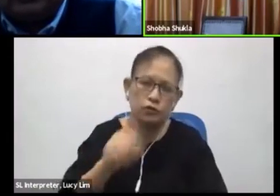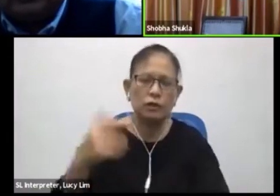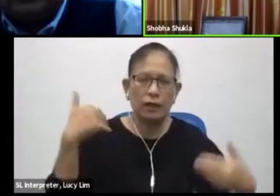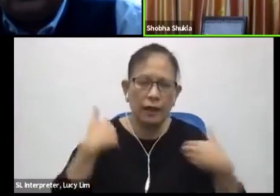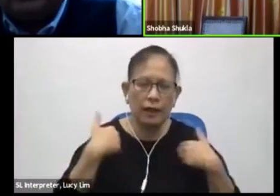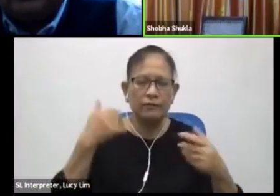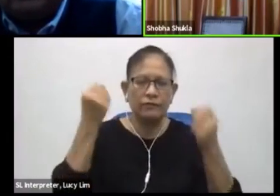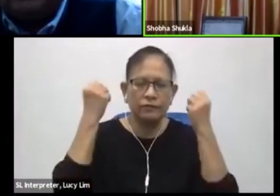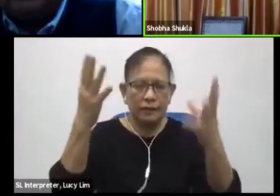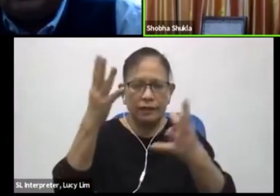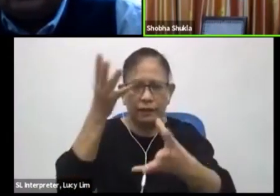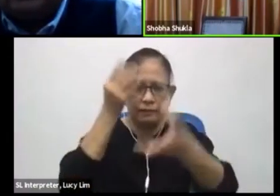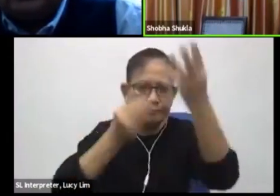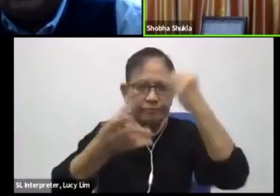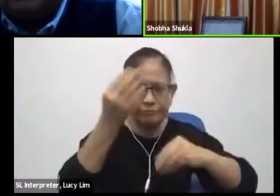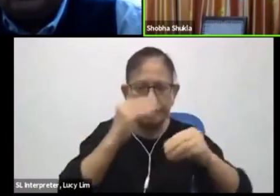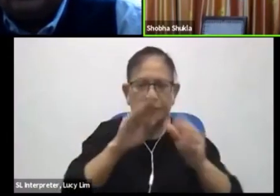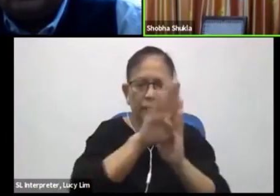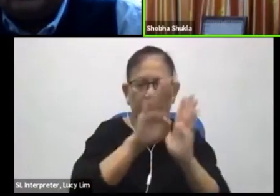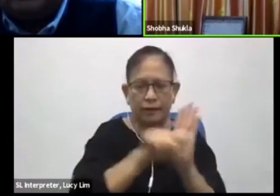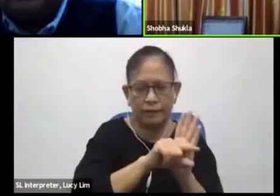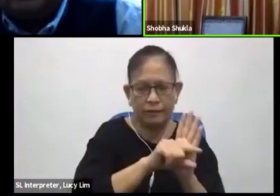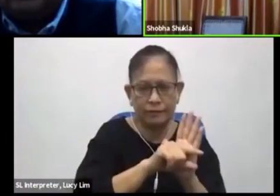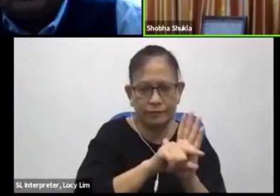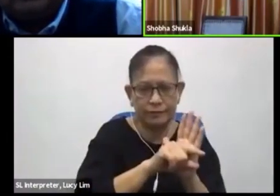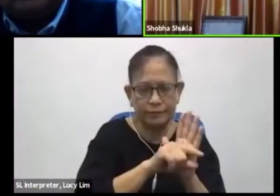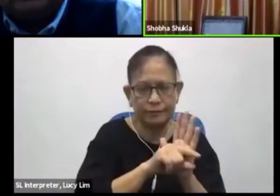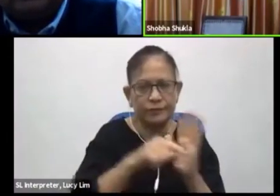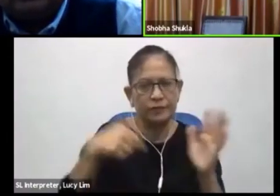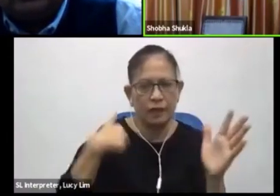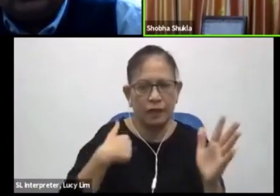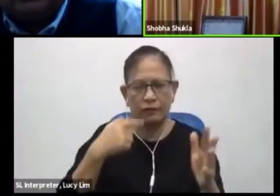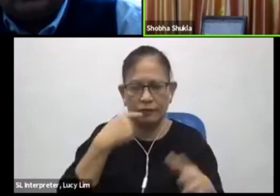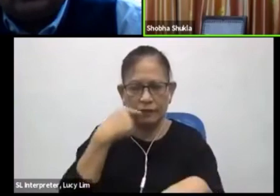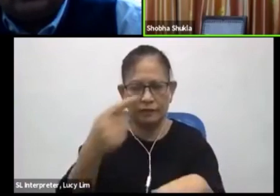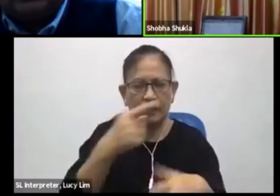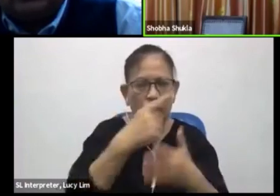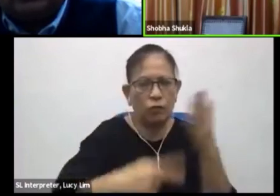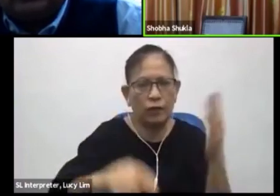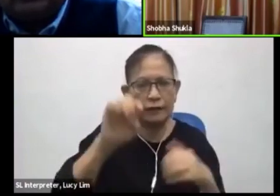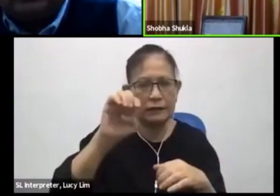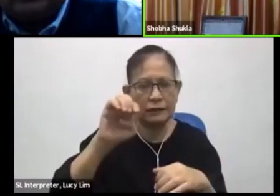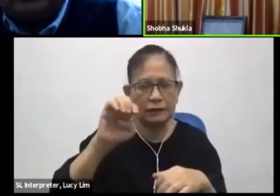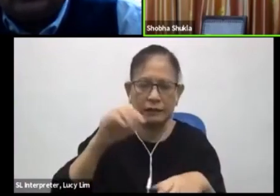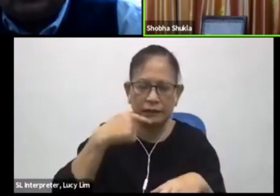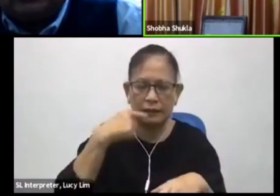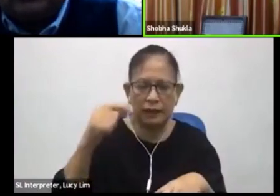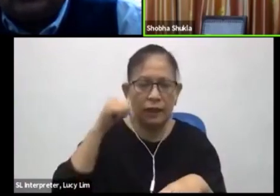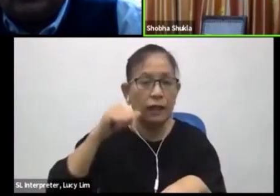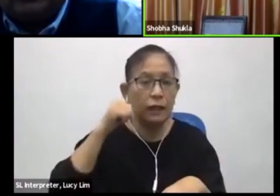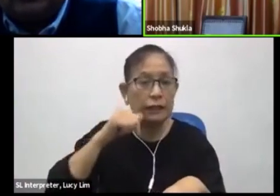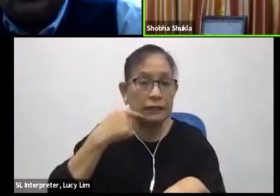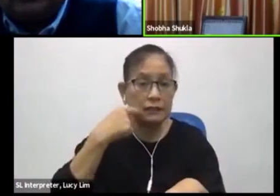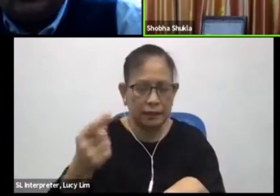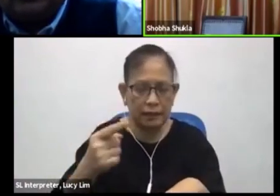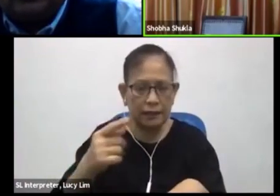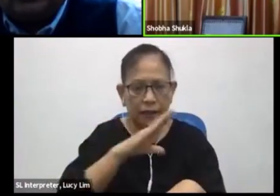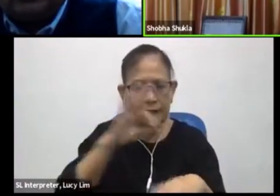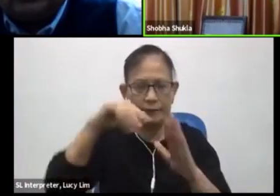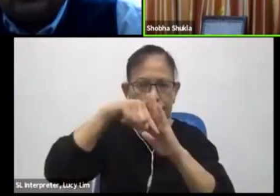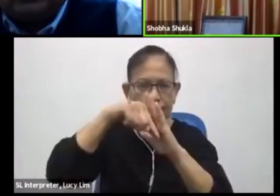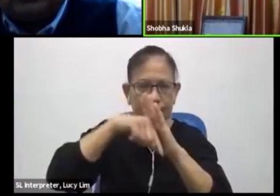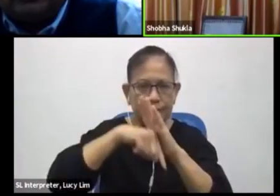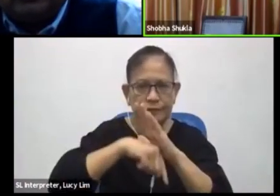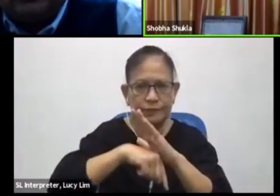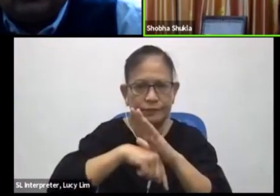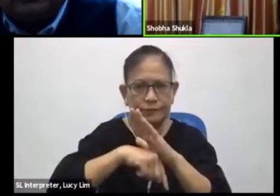there is another similar comment that I echo what Sonal has said. Gender-based inequalities and stereotypes run deeper in